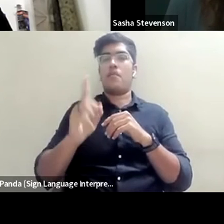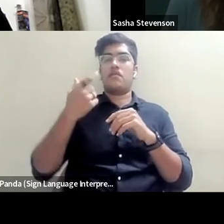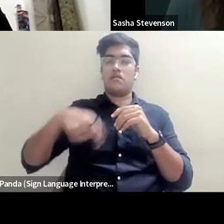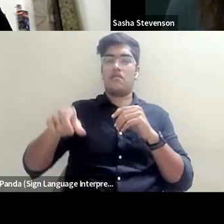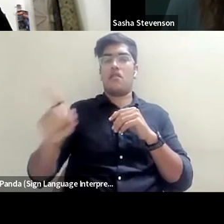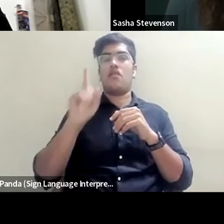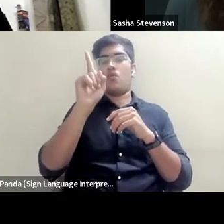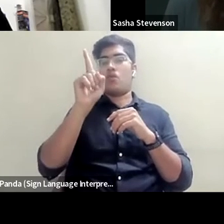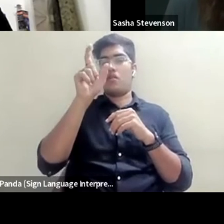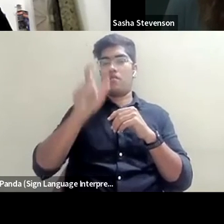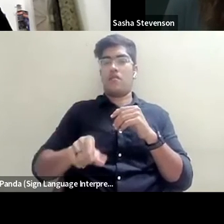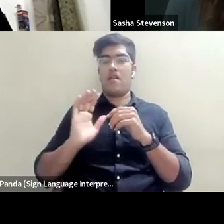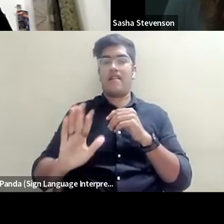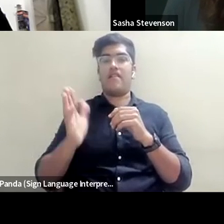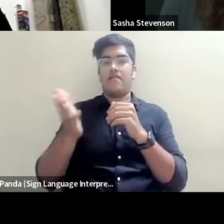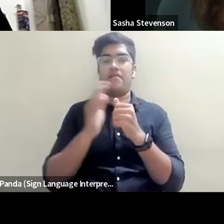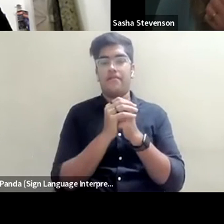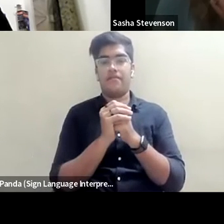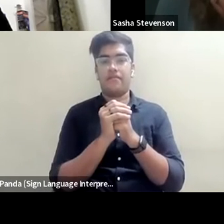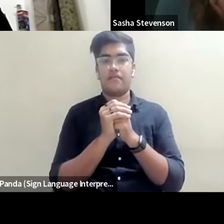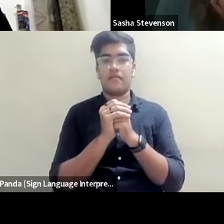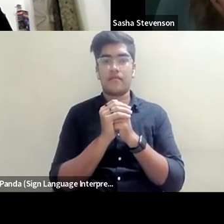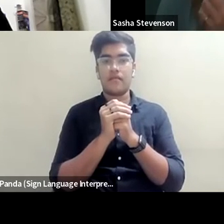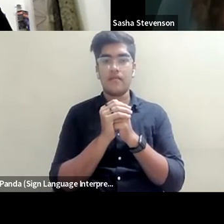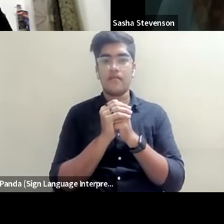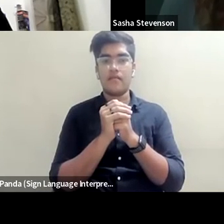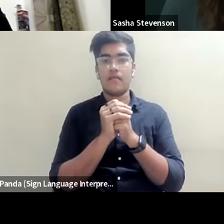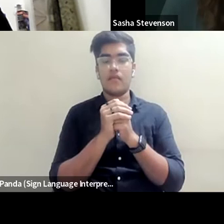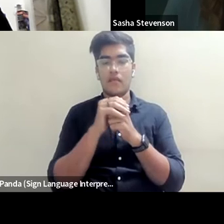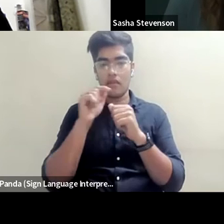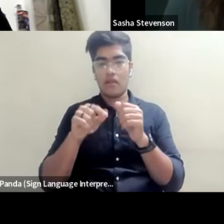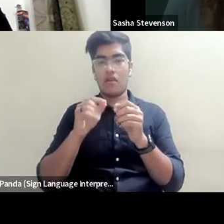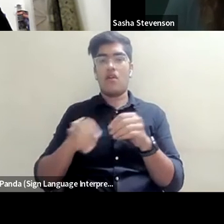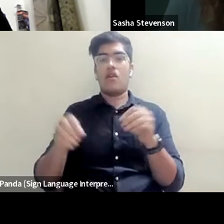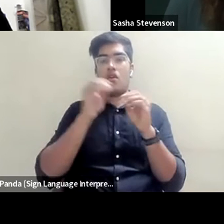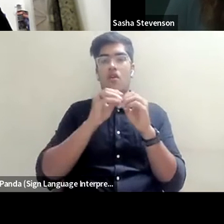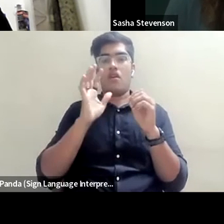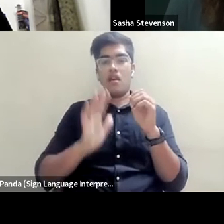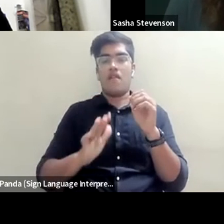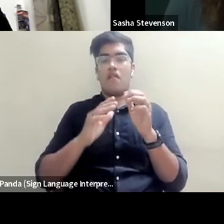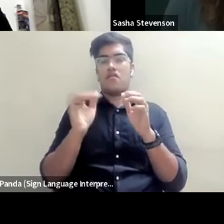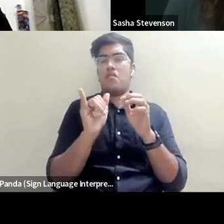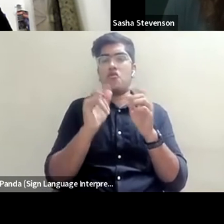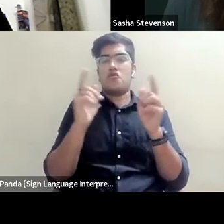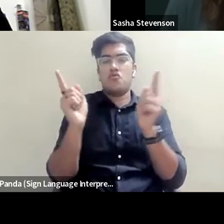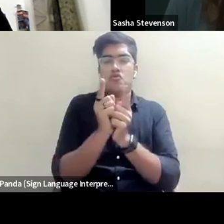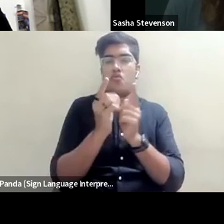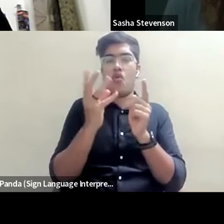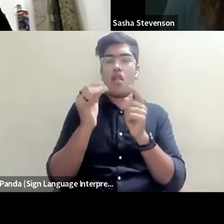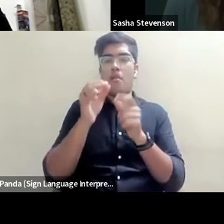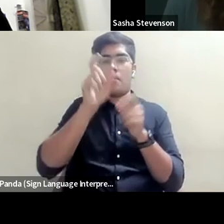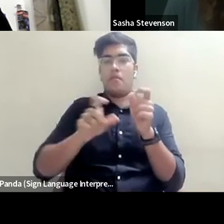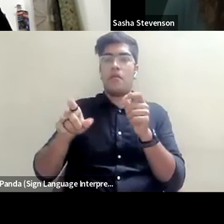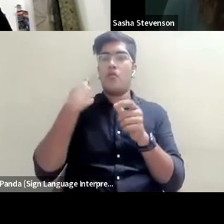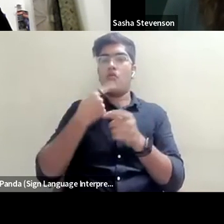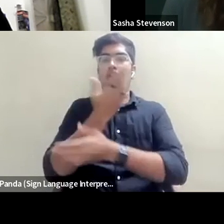through the process and follow in his footsteps. And there are quite a small number of people with